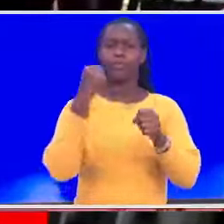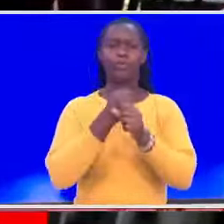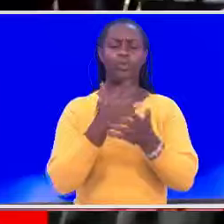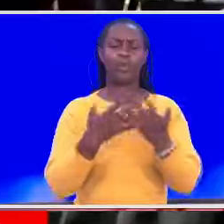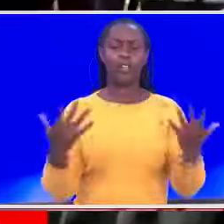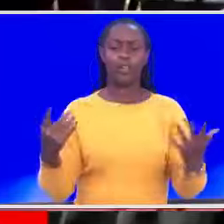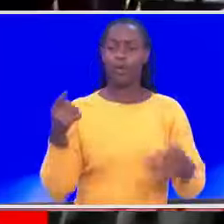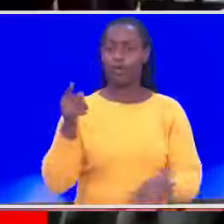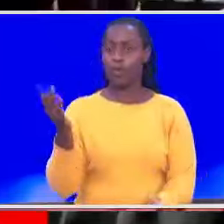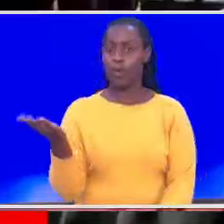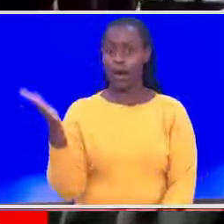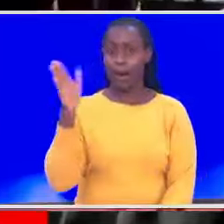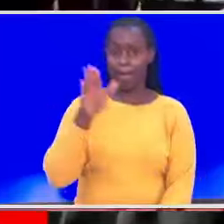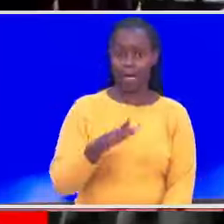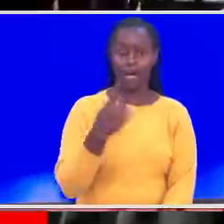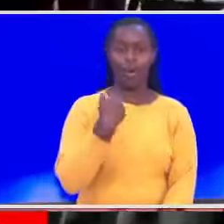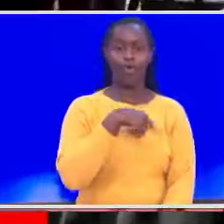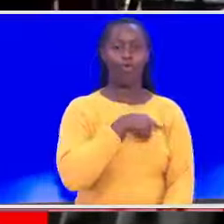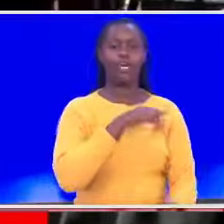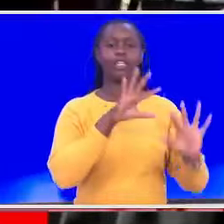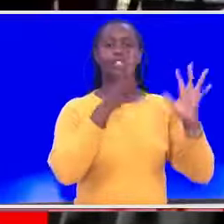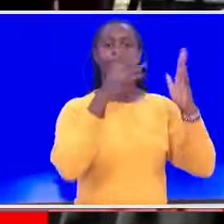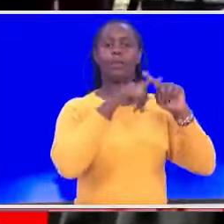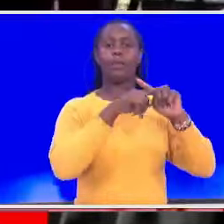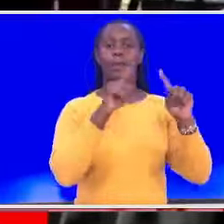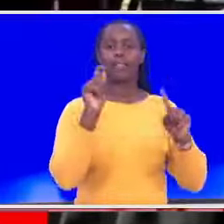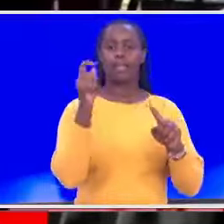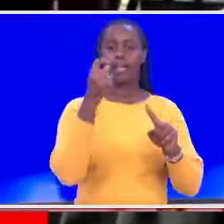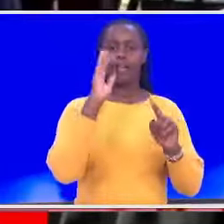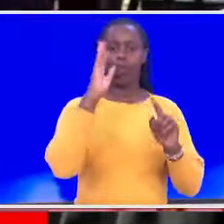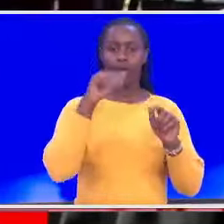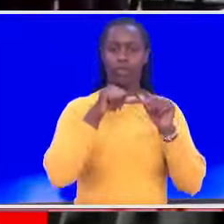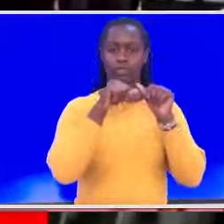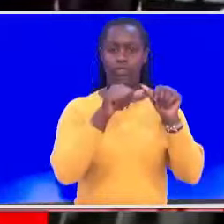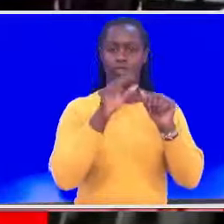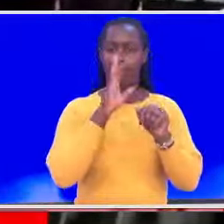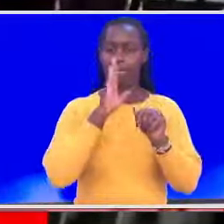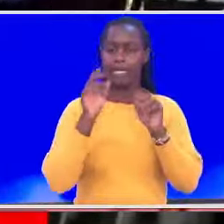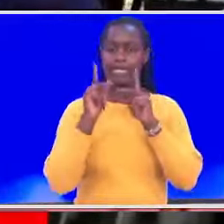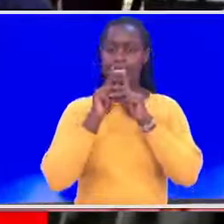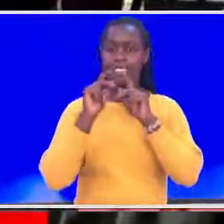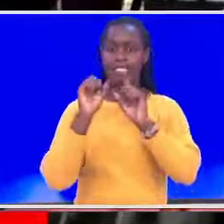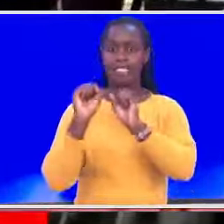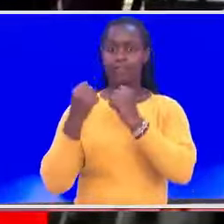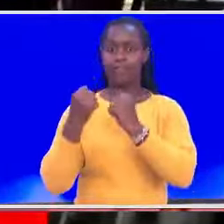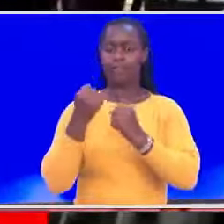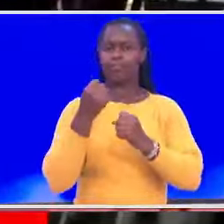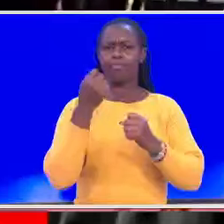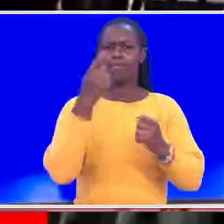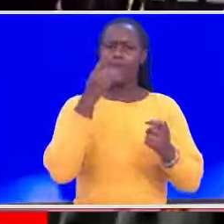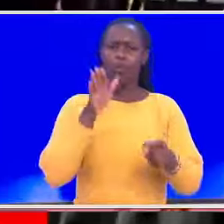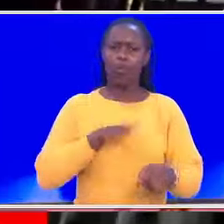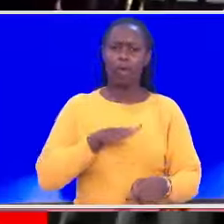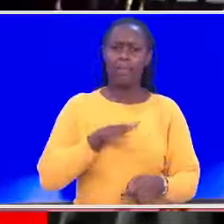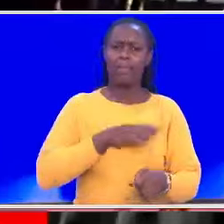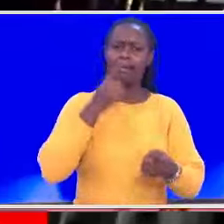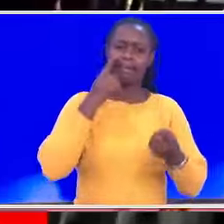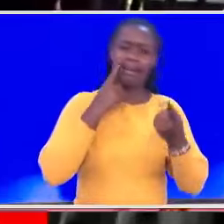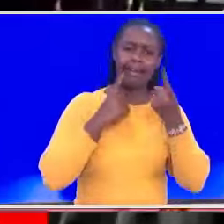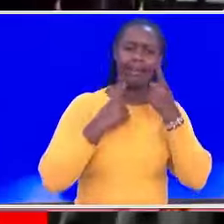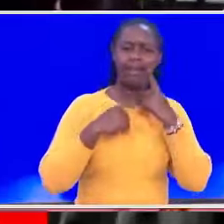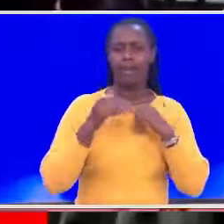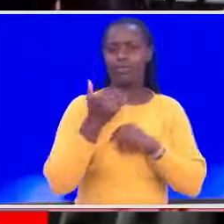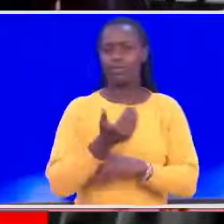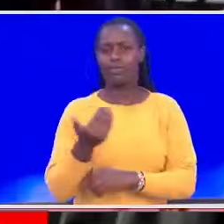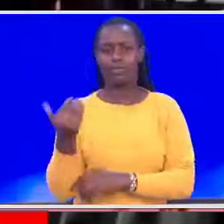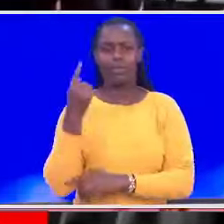we'll celebrate you, but Kenyans will remain safe. Those tears of the women in Baringo and their children